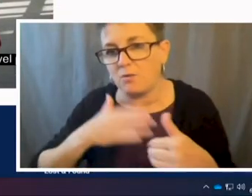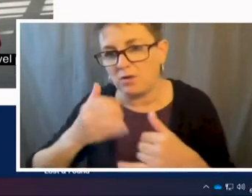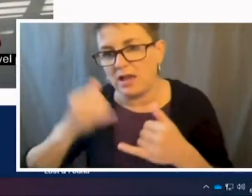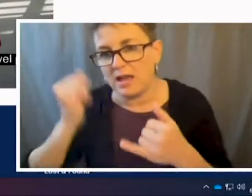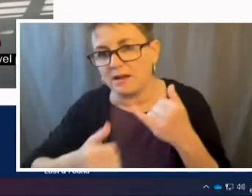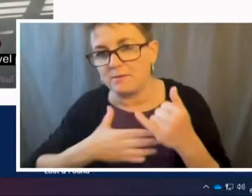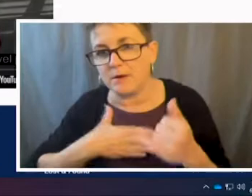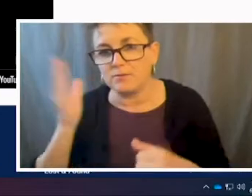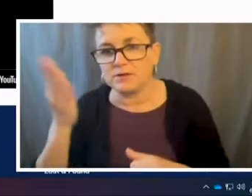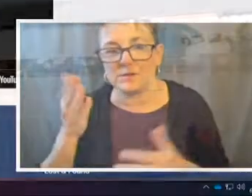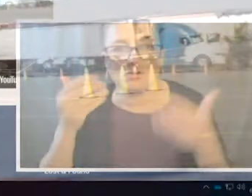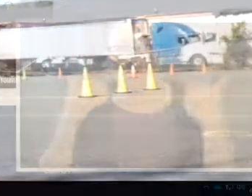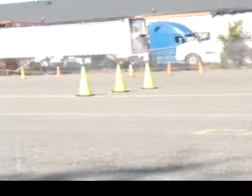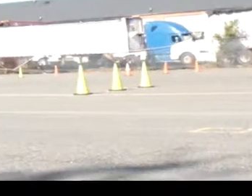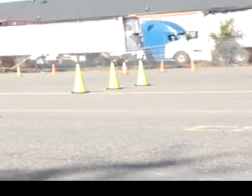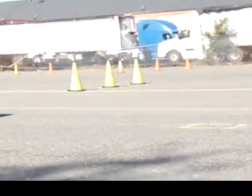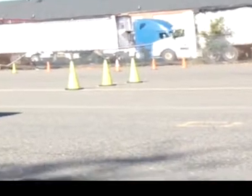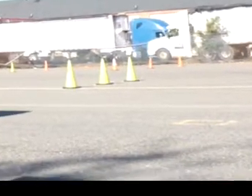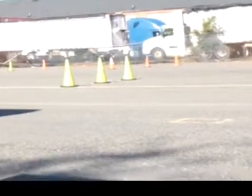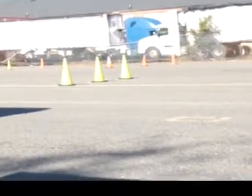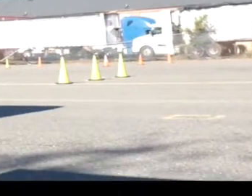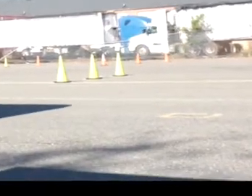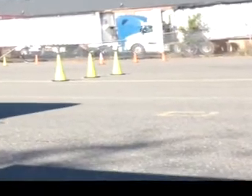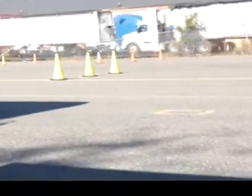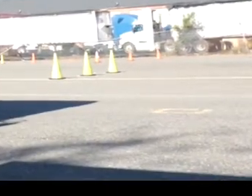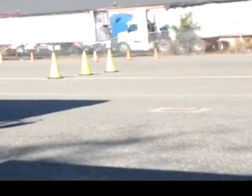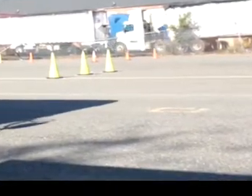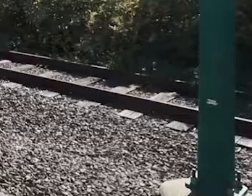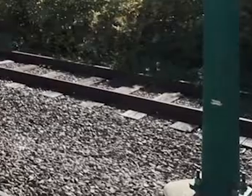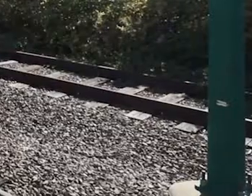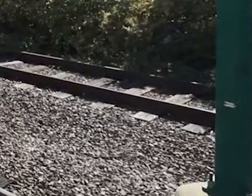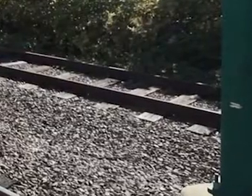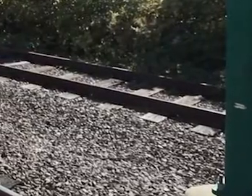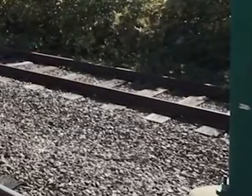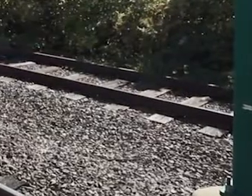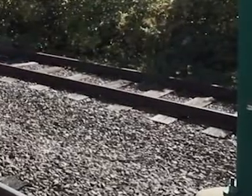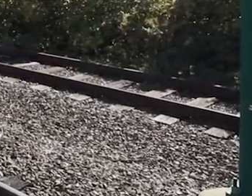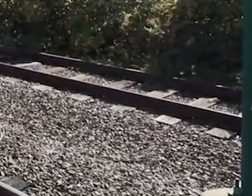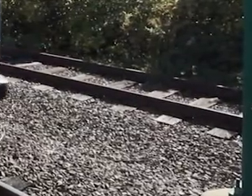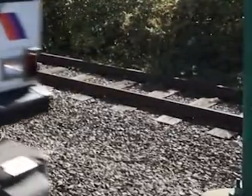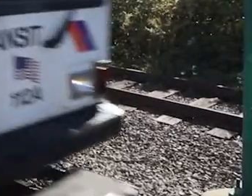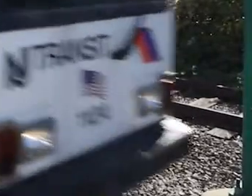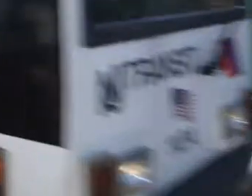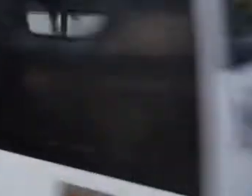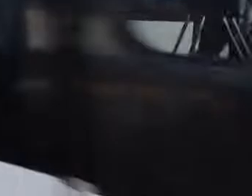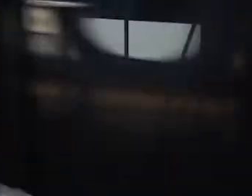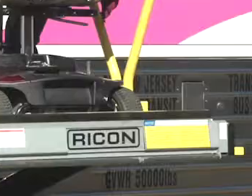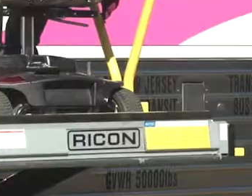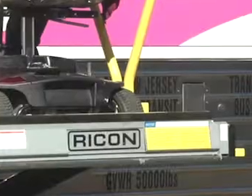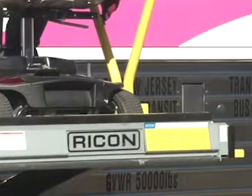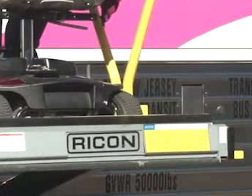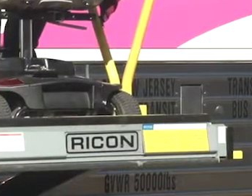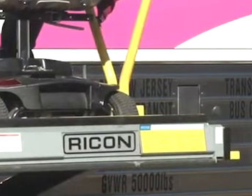it go, let it rip. Mm-hmm.